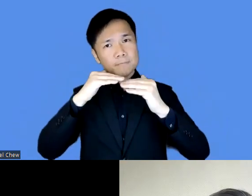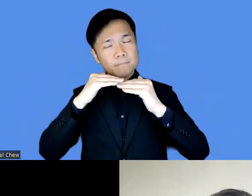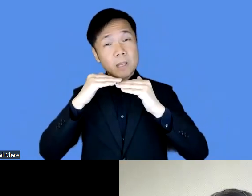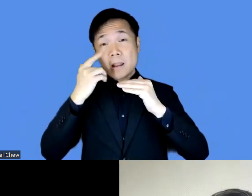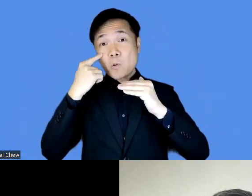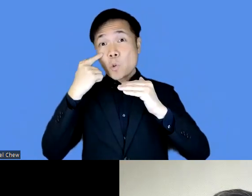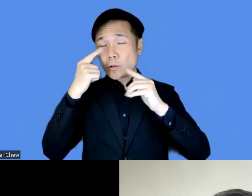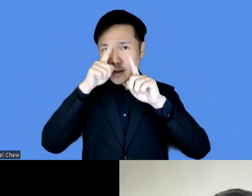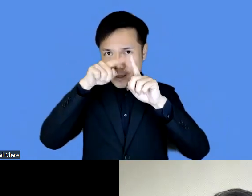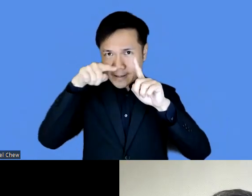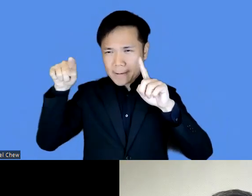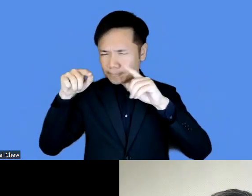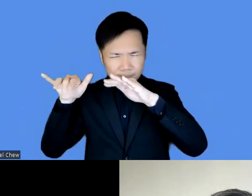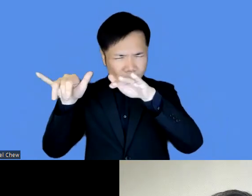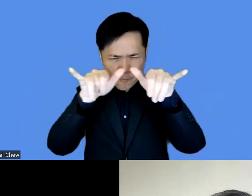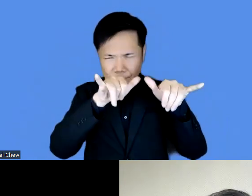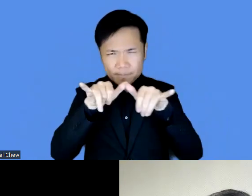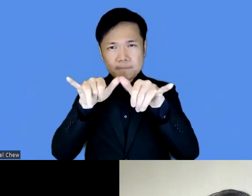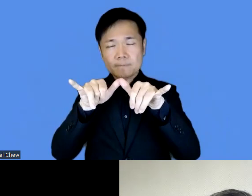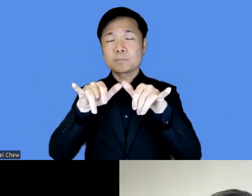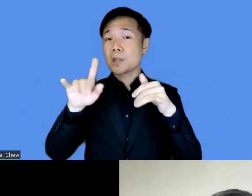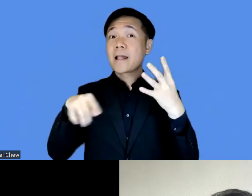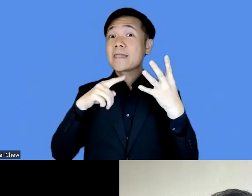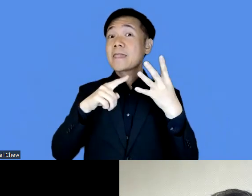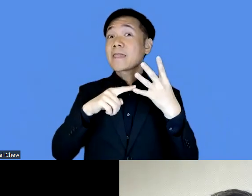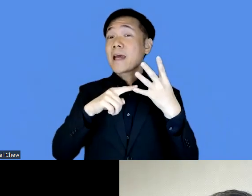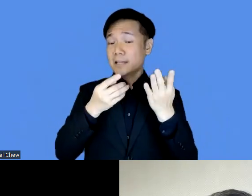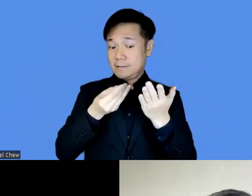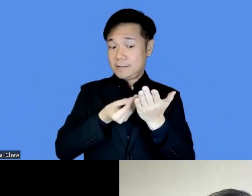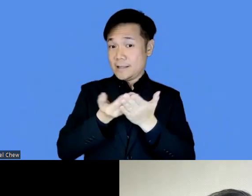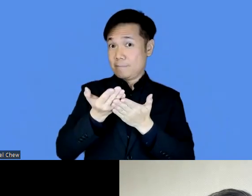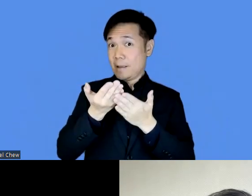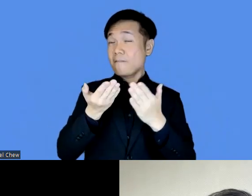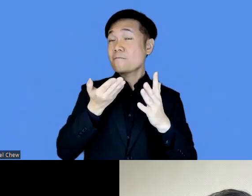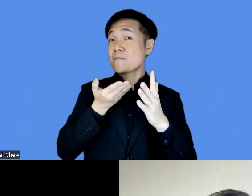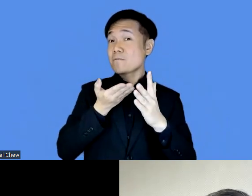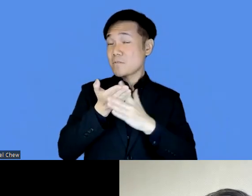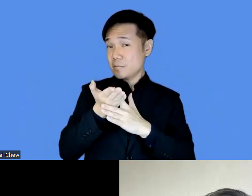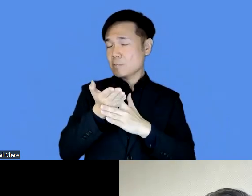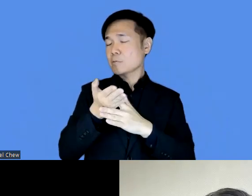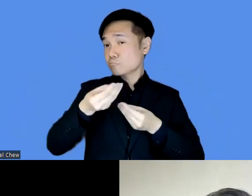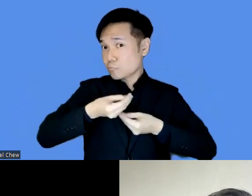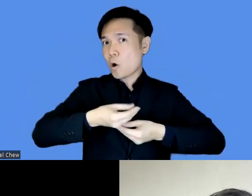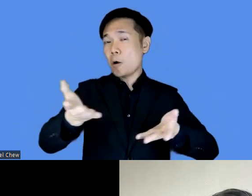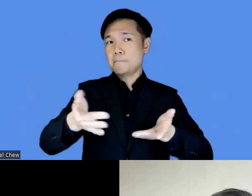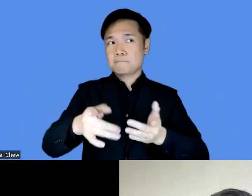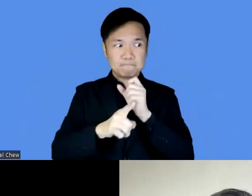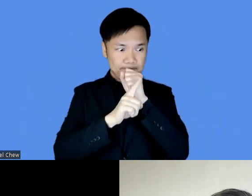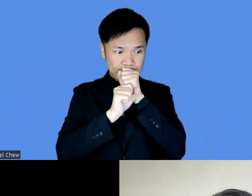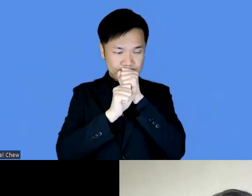the data, ensure the transparency, and ensure the monitoring in a continuous approach. The next